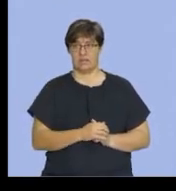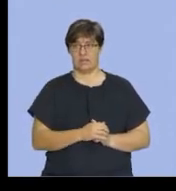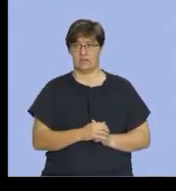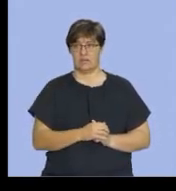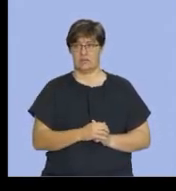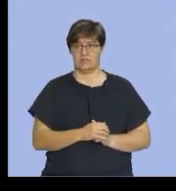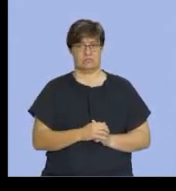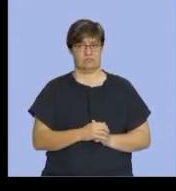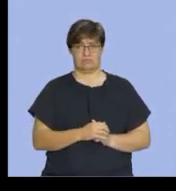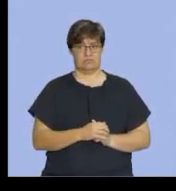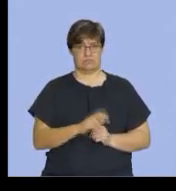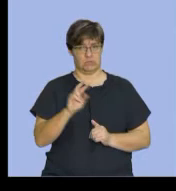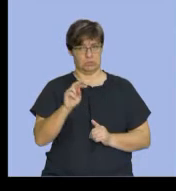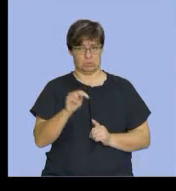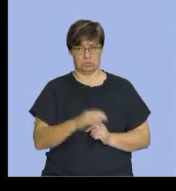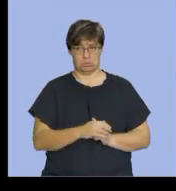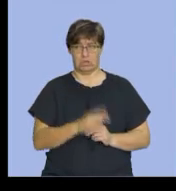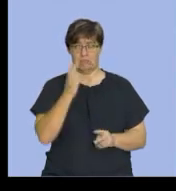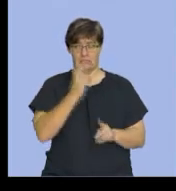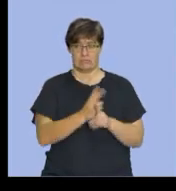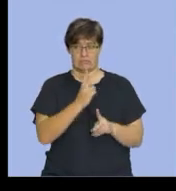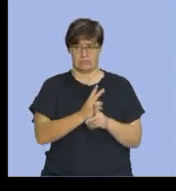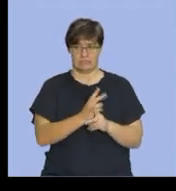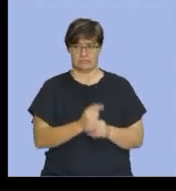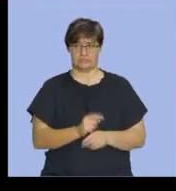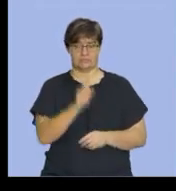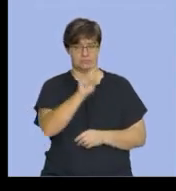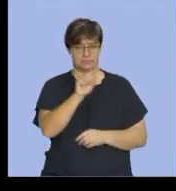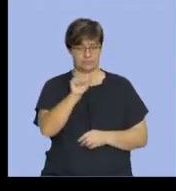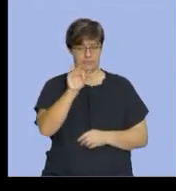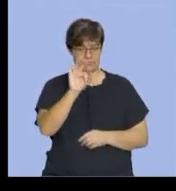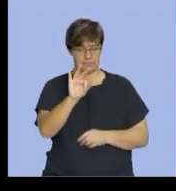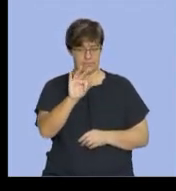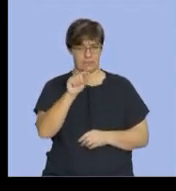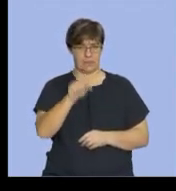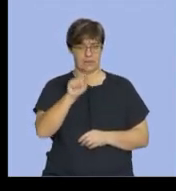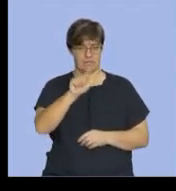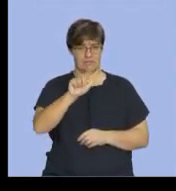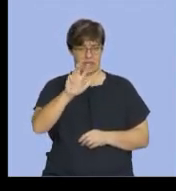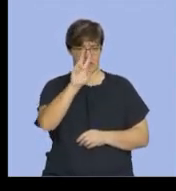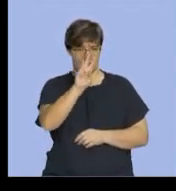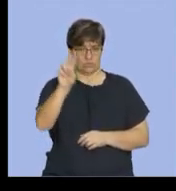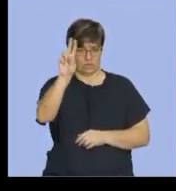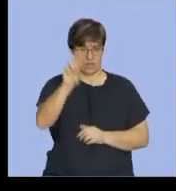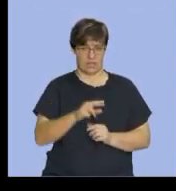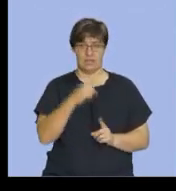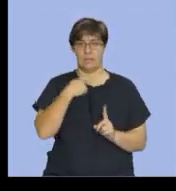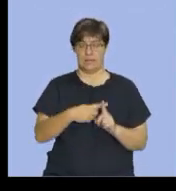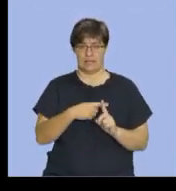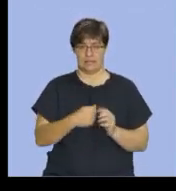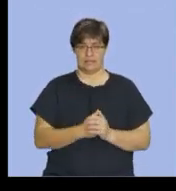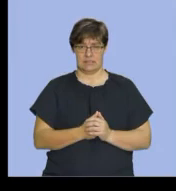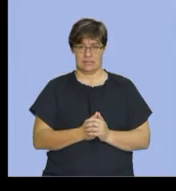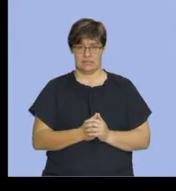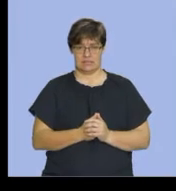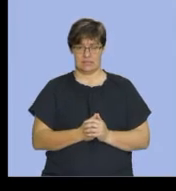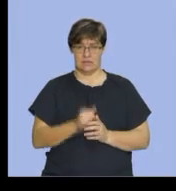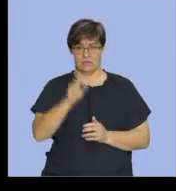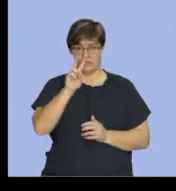oh, no, or not. Let's do that again. 163.79 squared plus